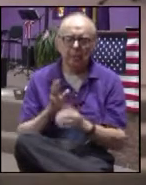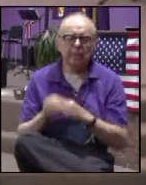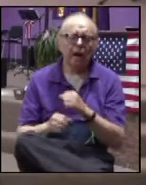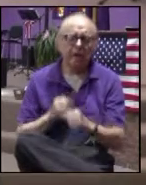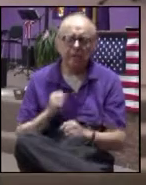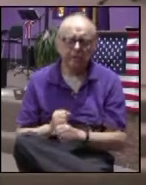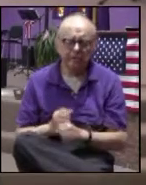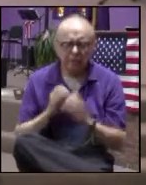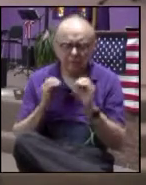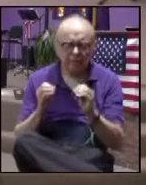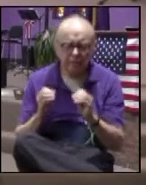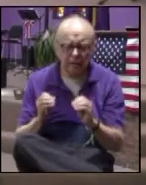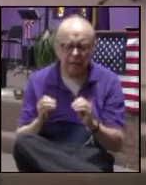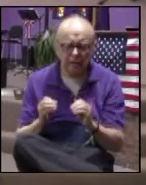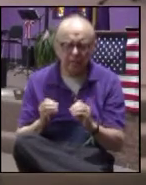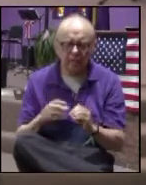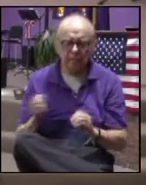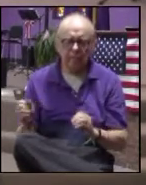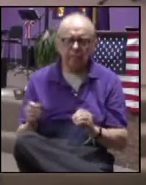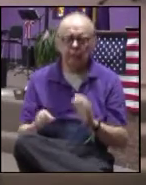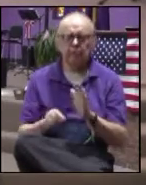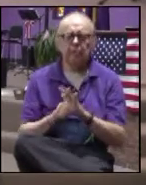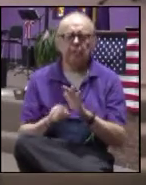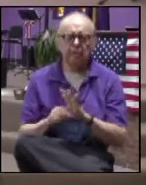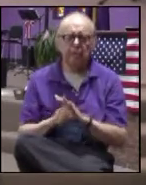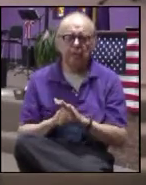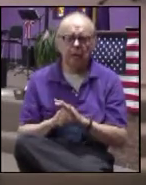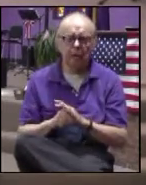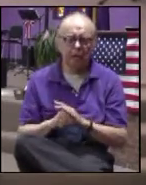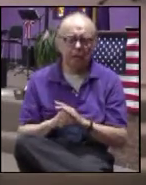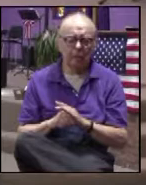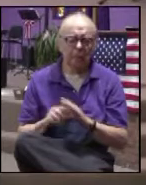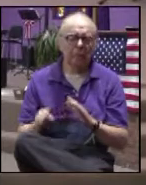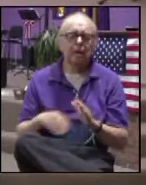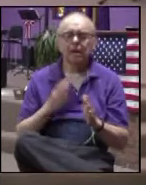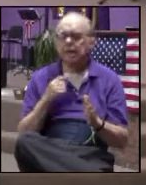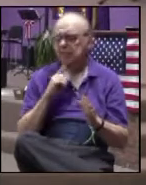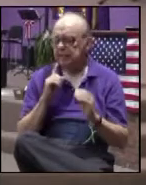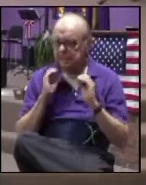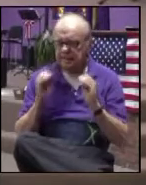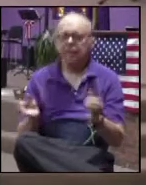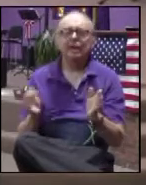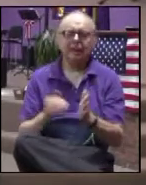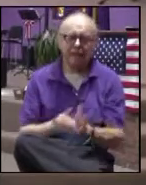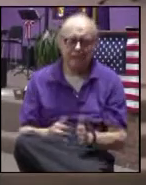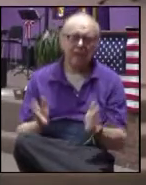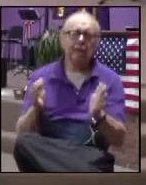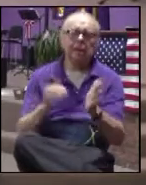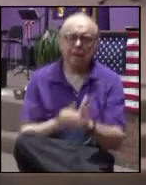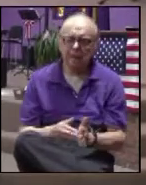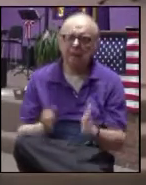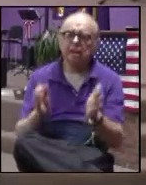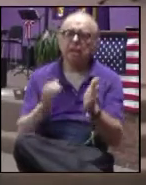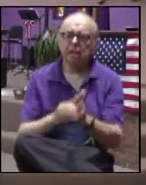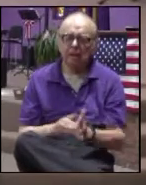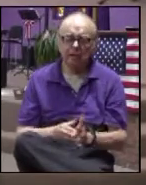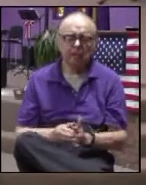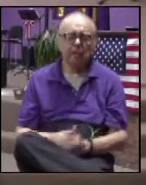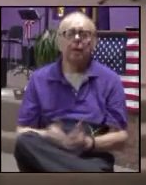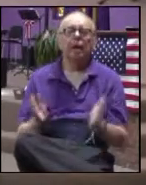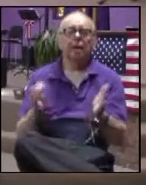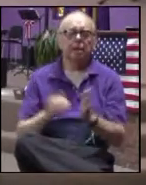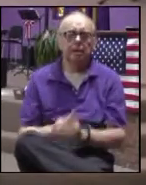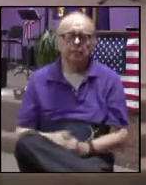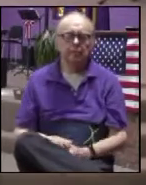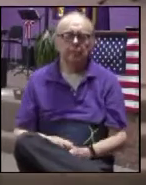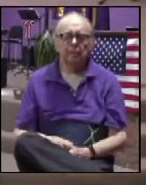years, they would take the scriptures over and over and over and over and over